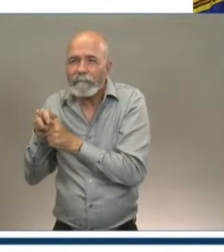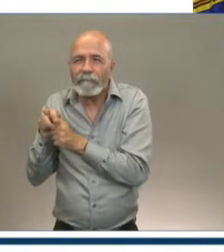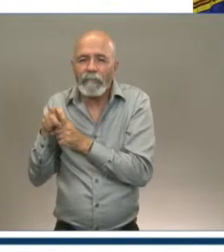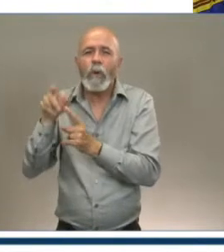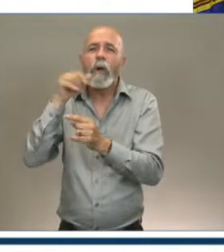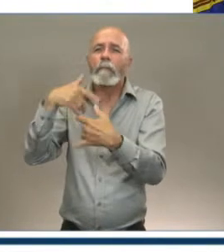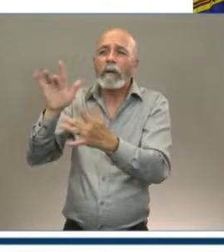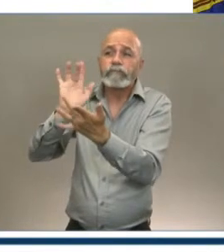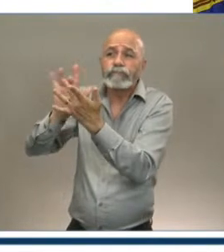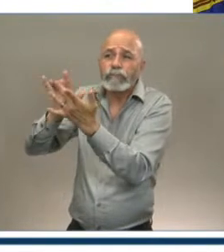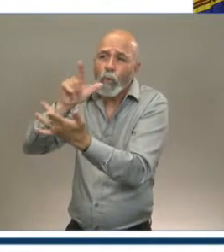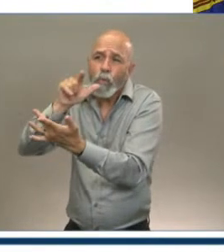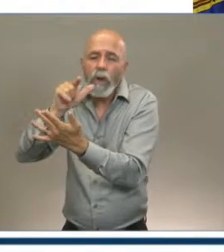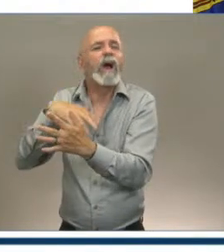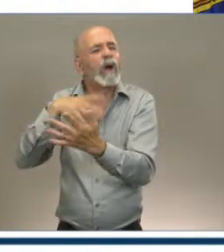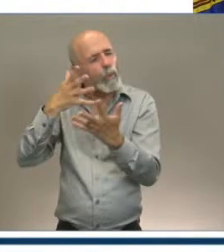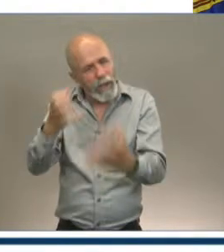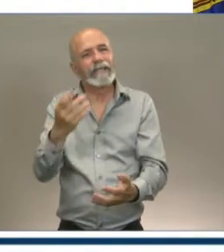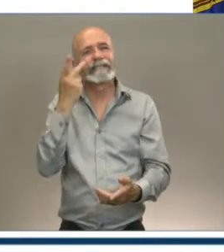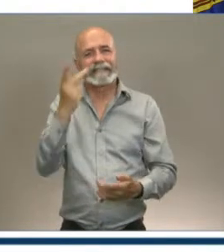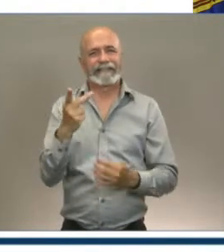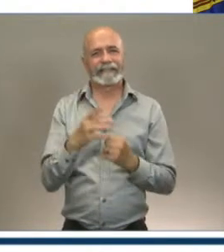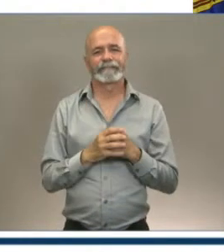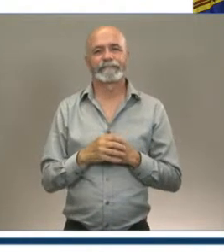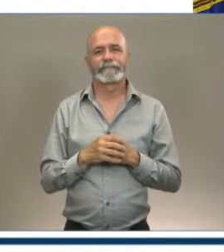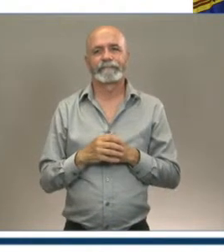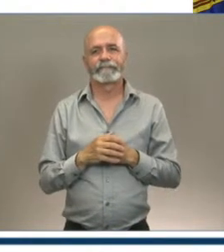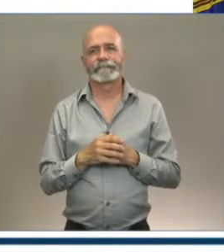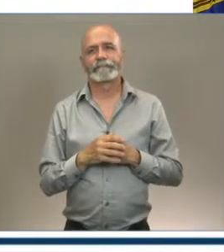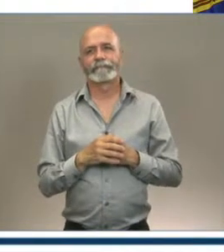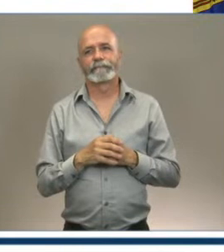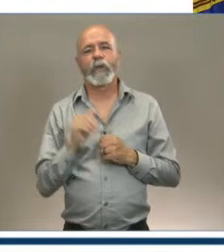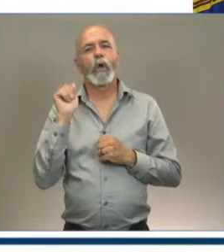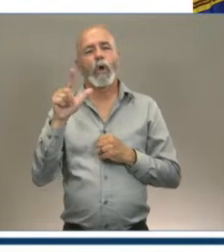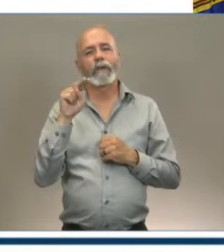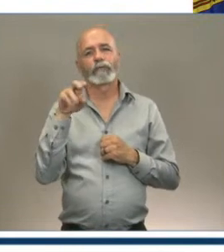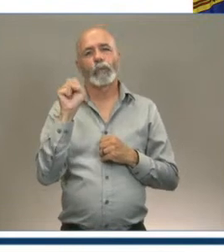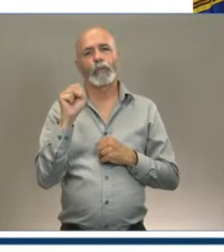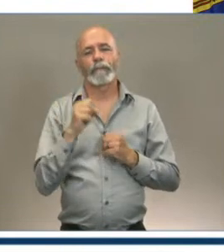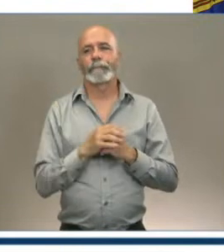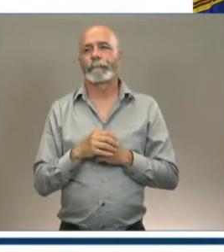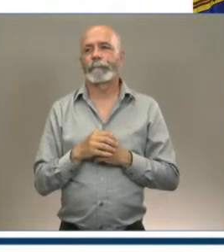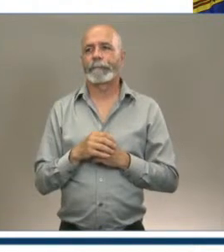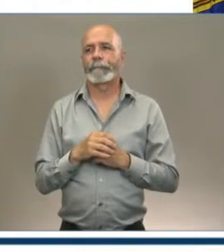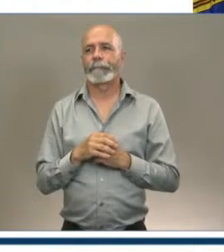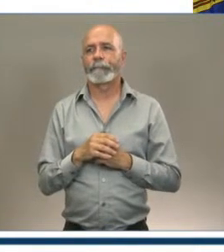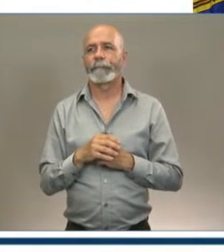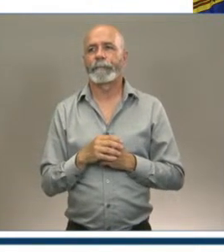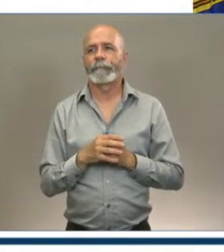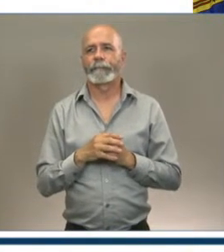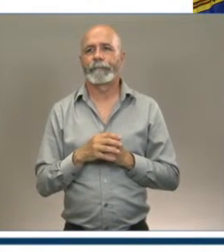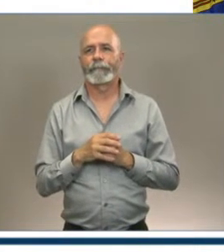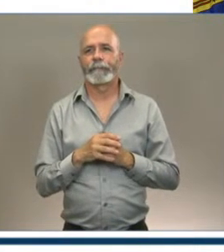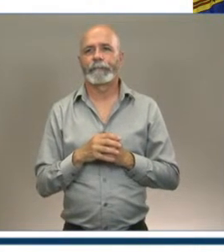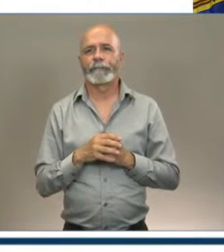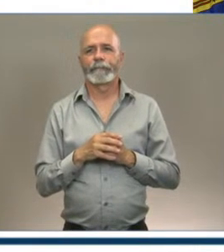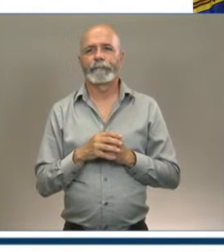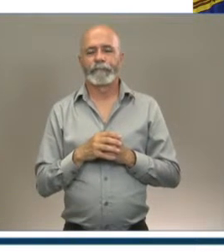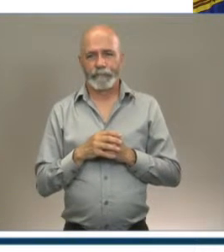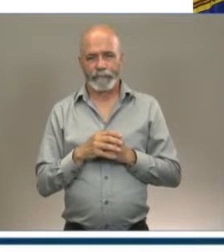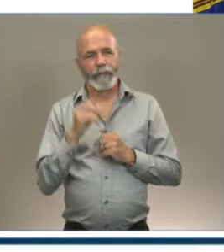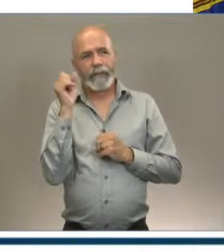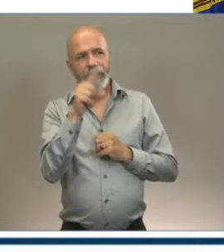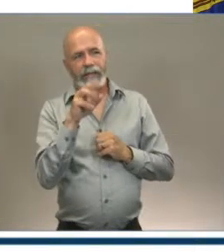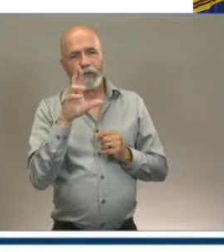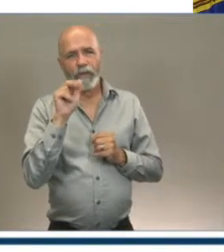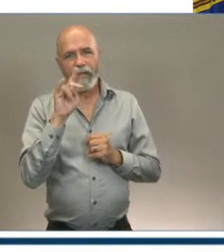we'll go to Lindsay Armstrong from all Nova Scotia. Go ahead, Lindsay. Thank you. A question for the Premier. I'd like to hear a little